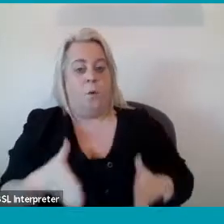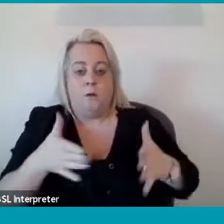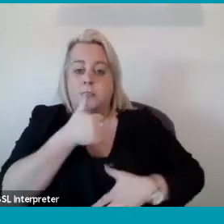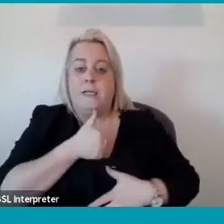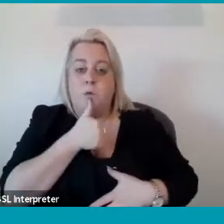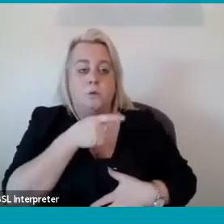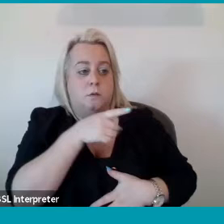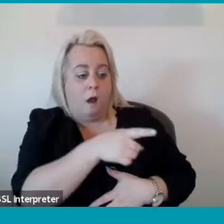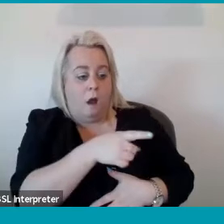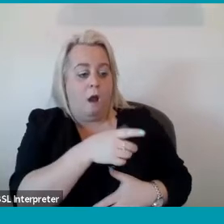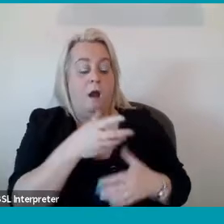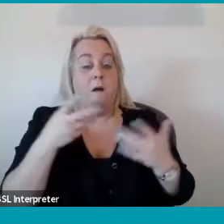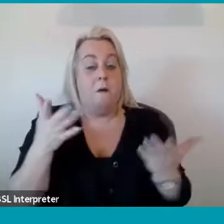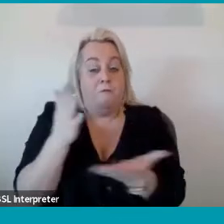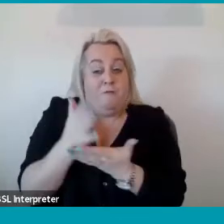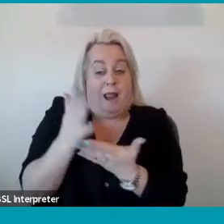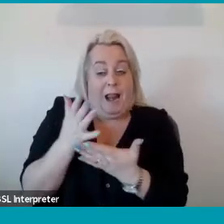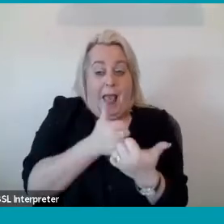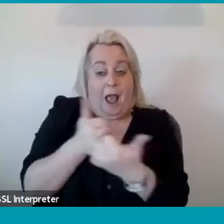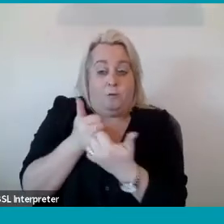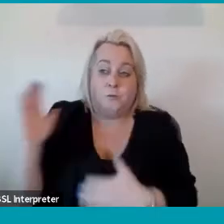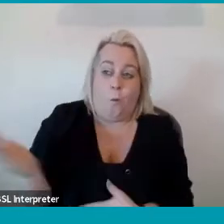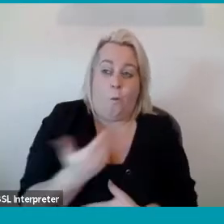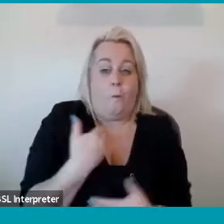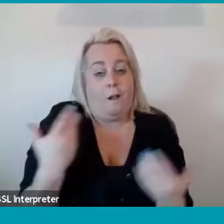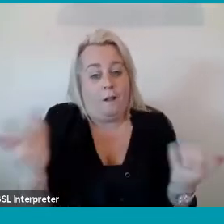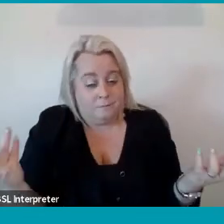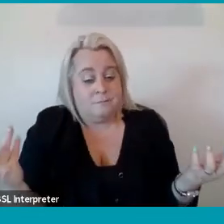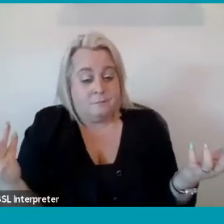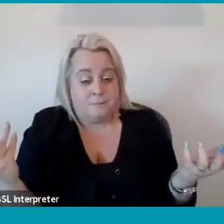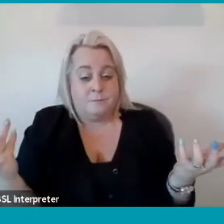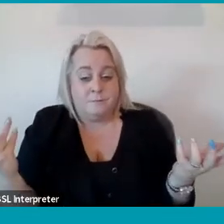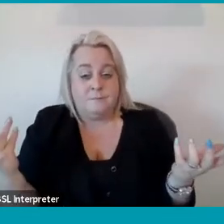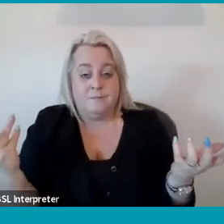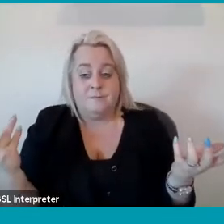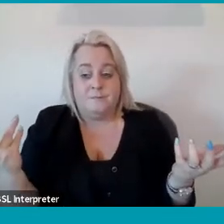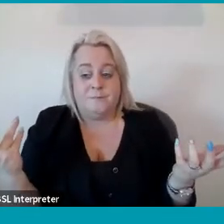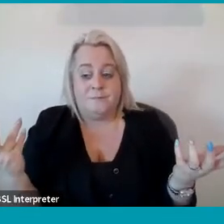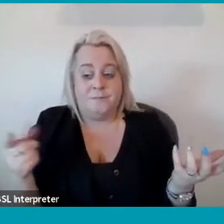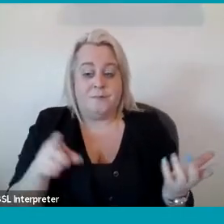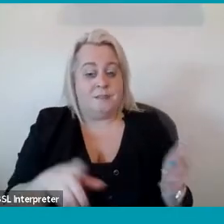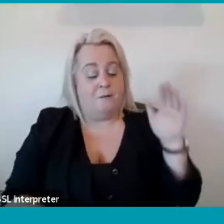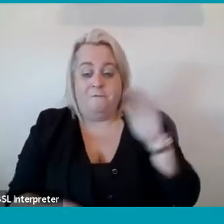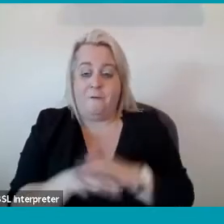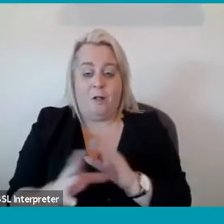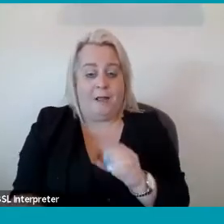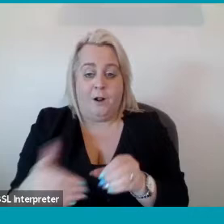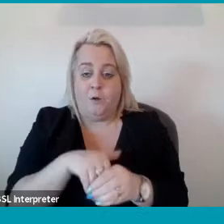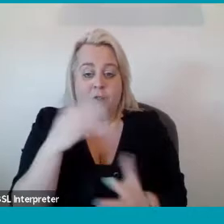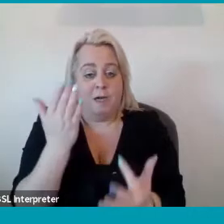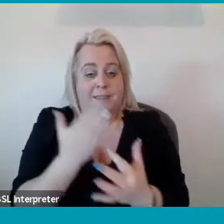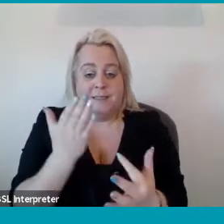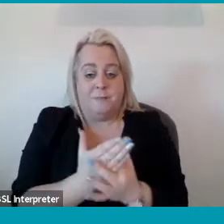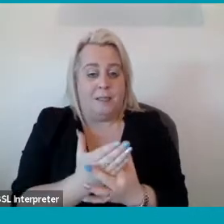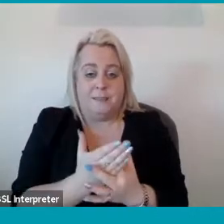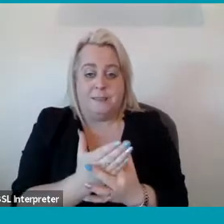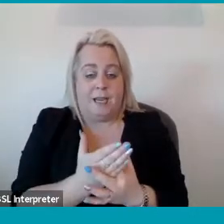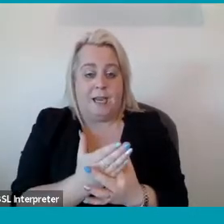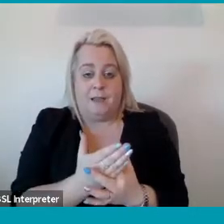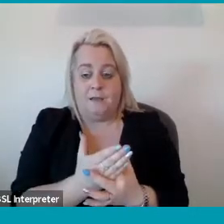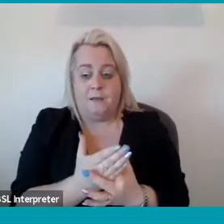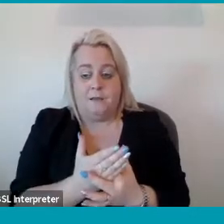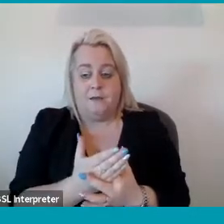around the building, it's going to help everybody. And that's the whole thing about inclusion and accessibility, that actually it makes the